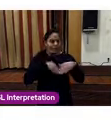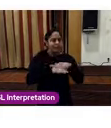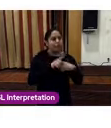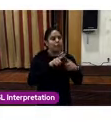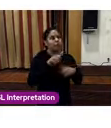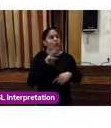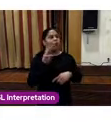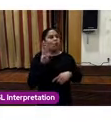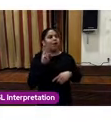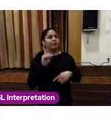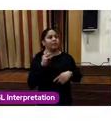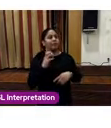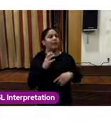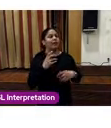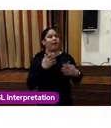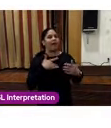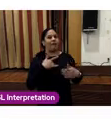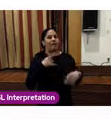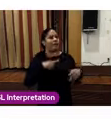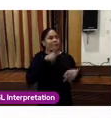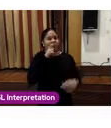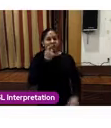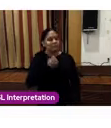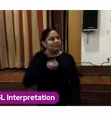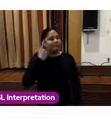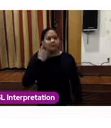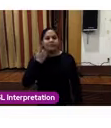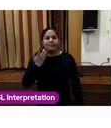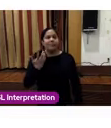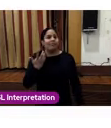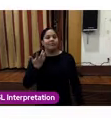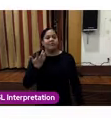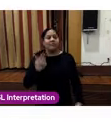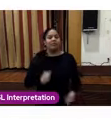like there's a lot of people just don't get it, you know? And